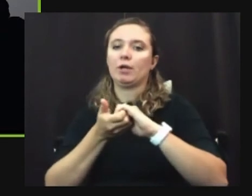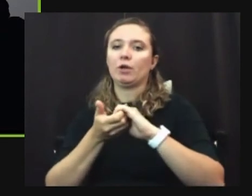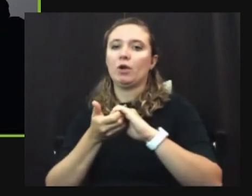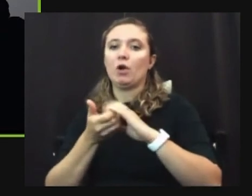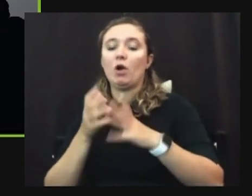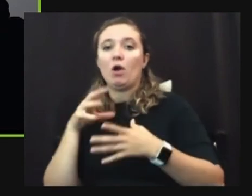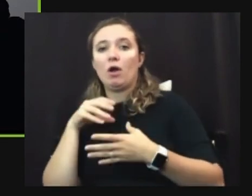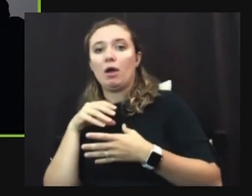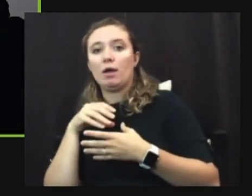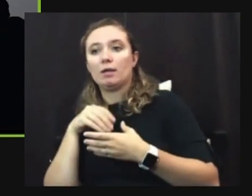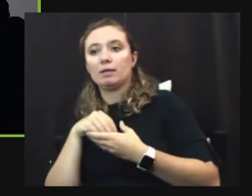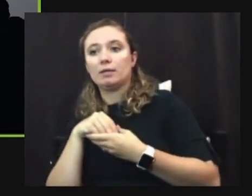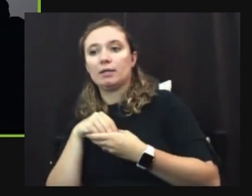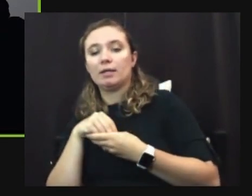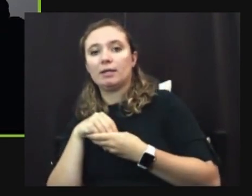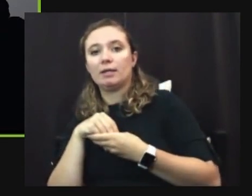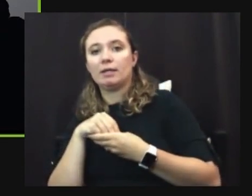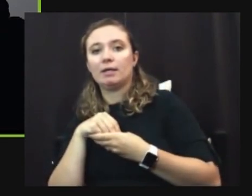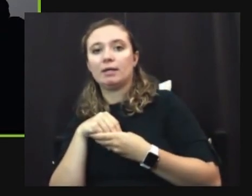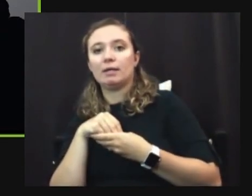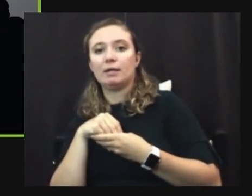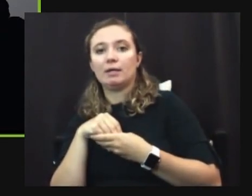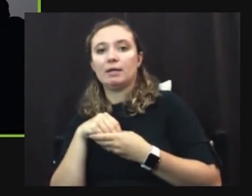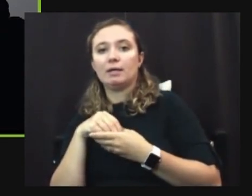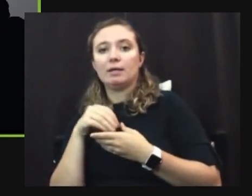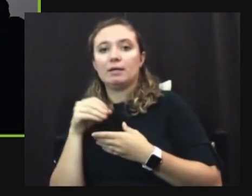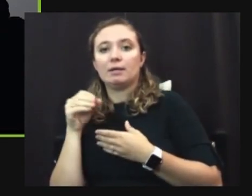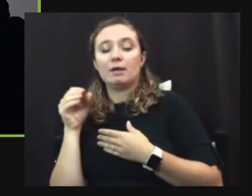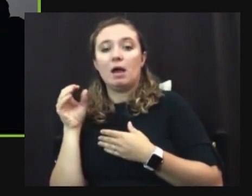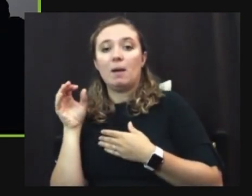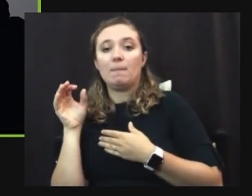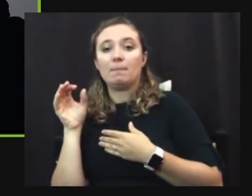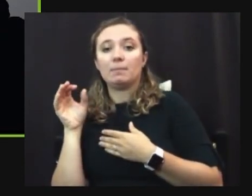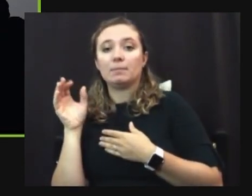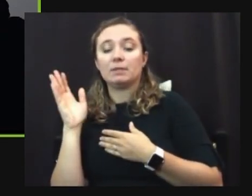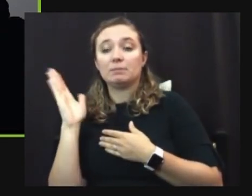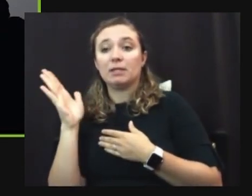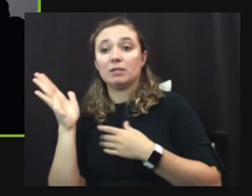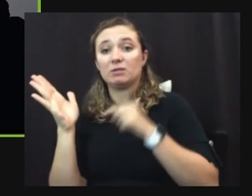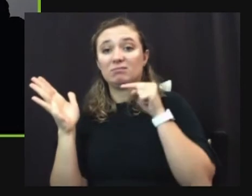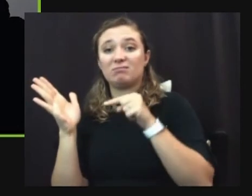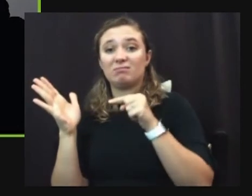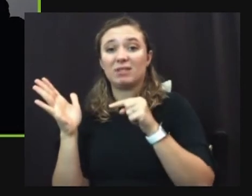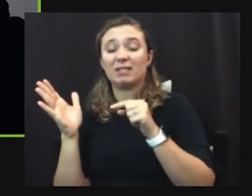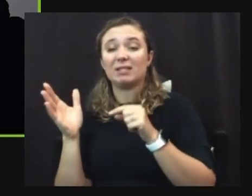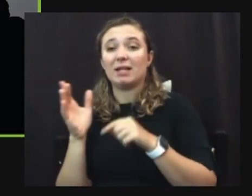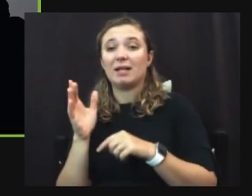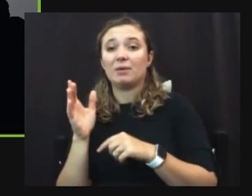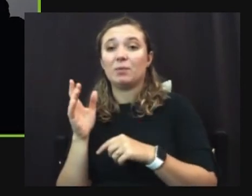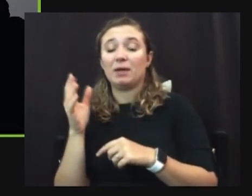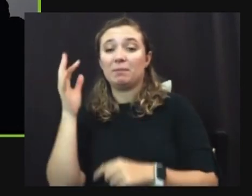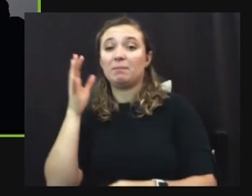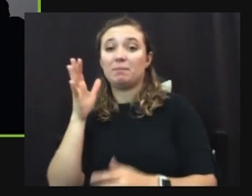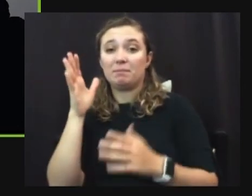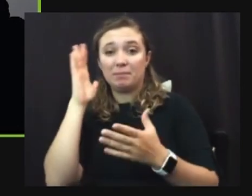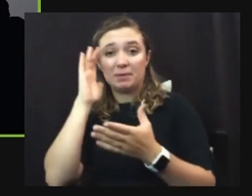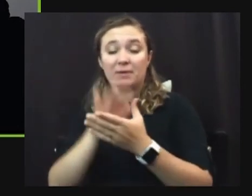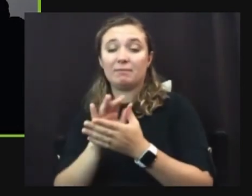hate group. And so we are asking you to engage with us